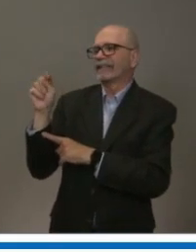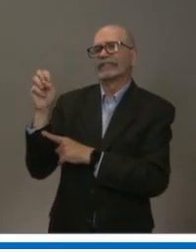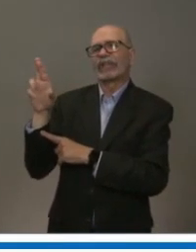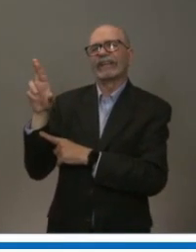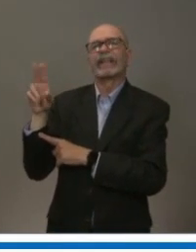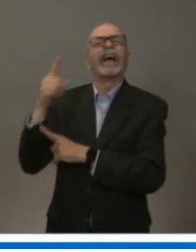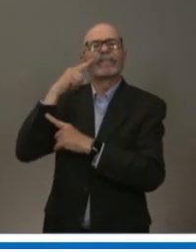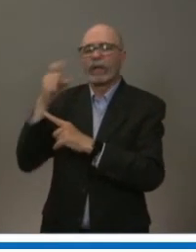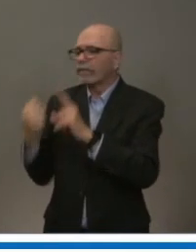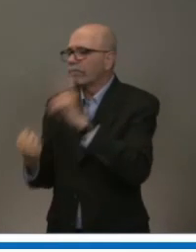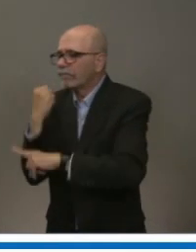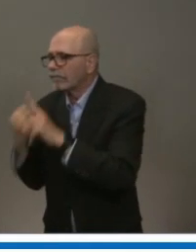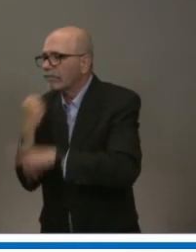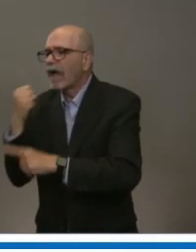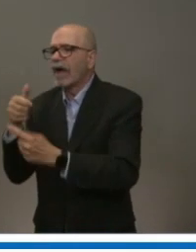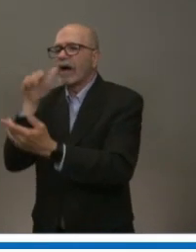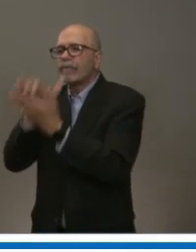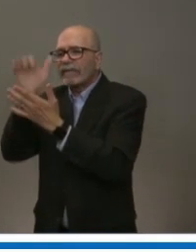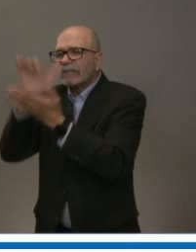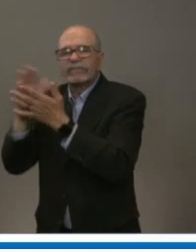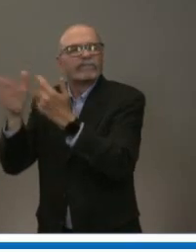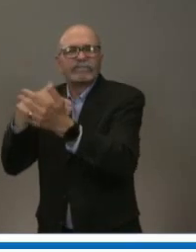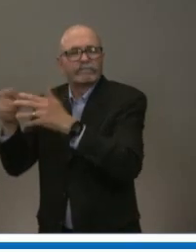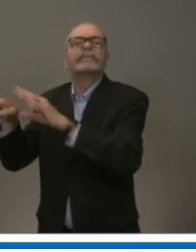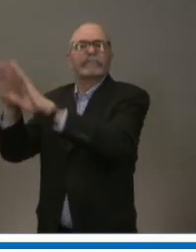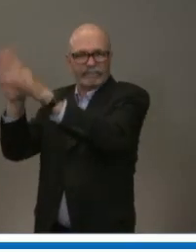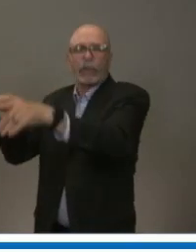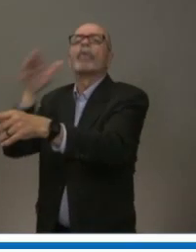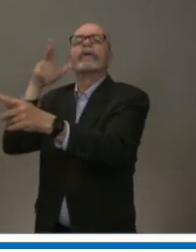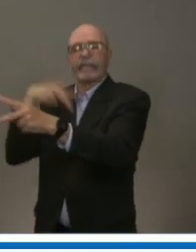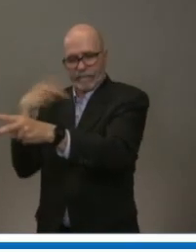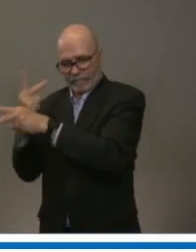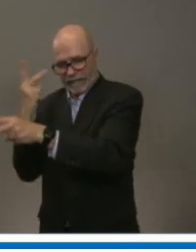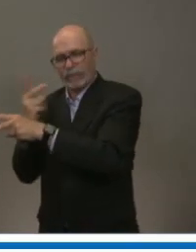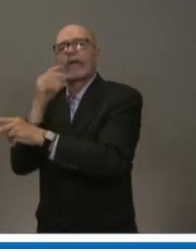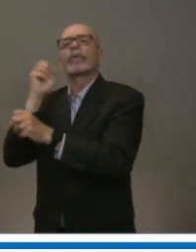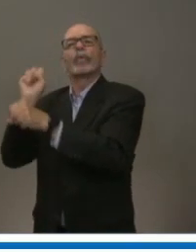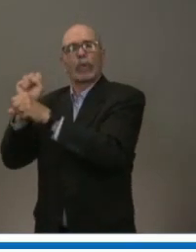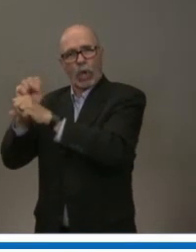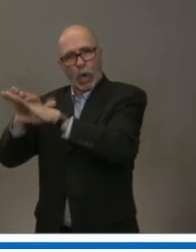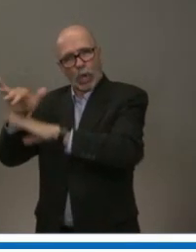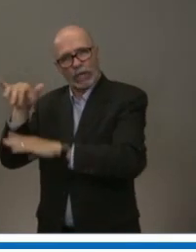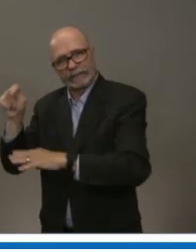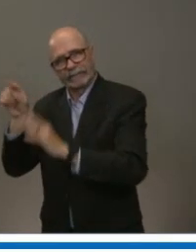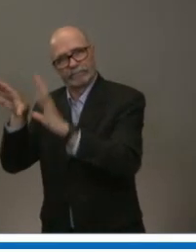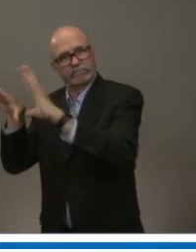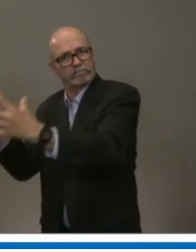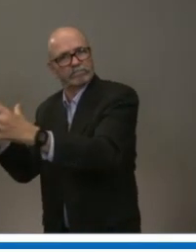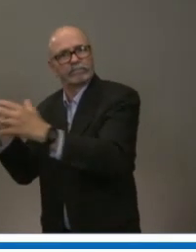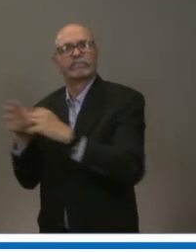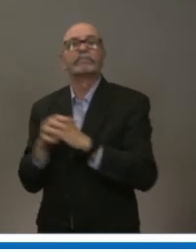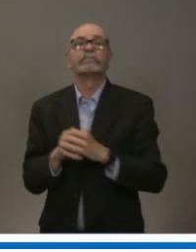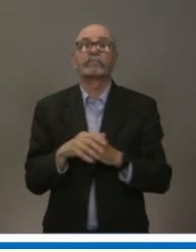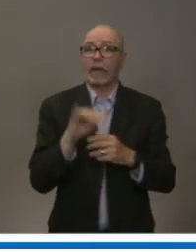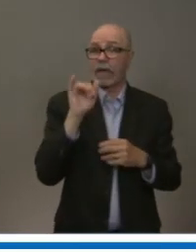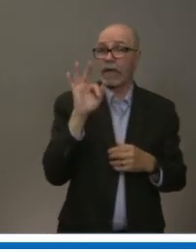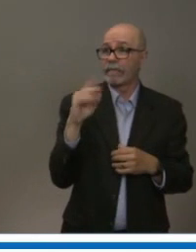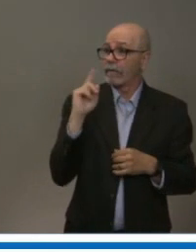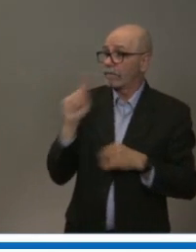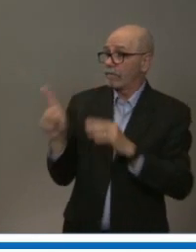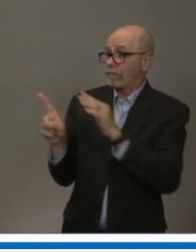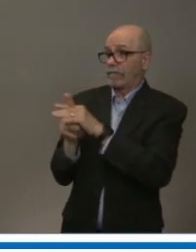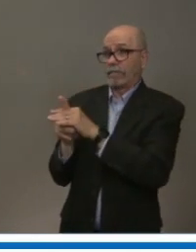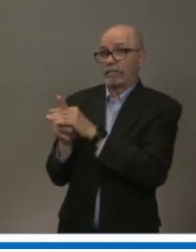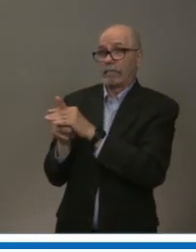It's going through the process. And in any community, when we know that we're having to do